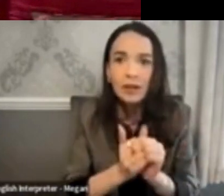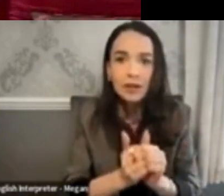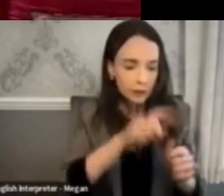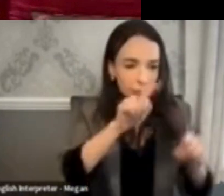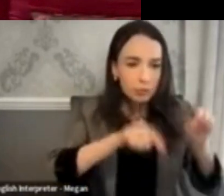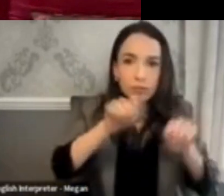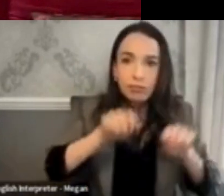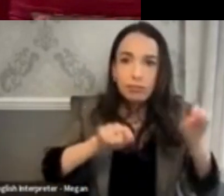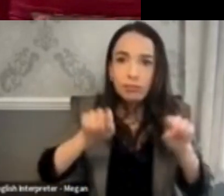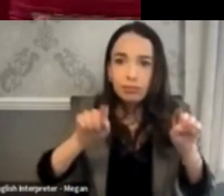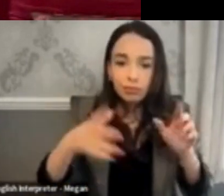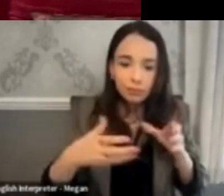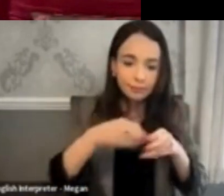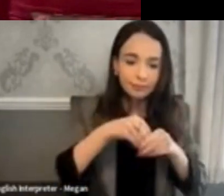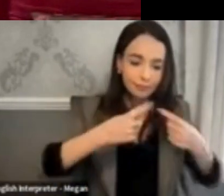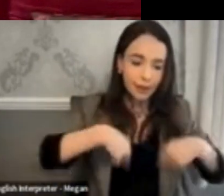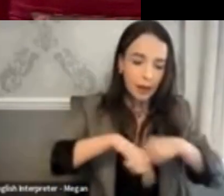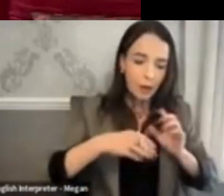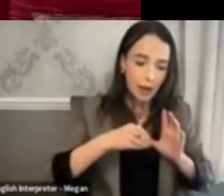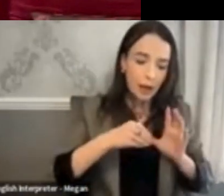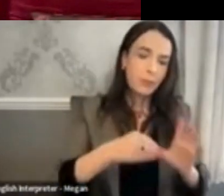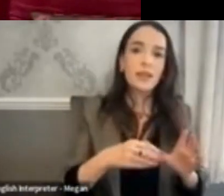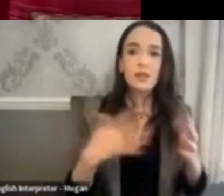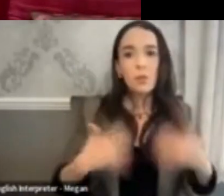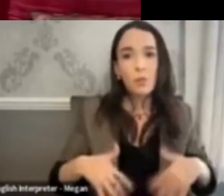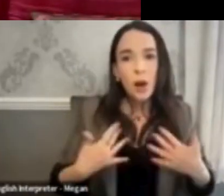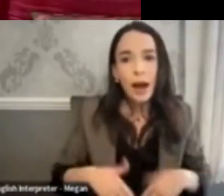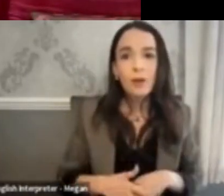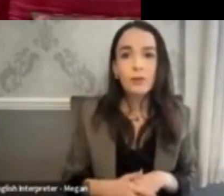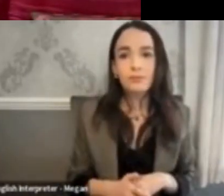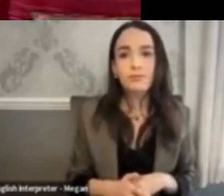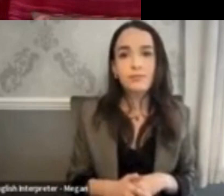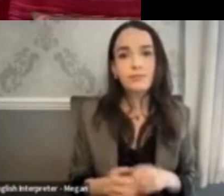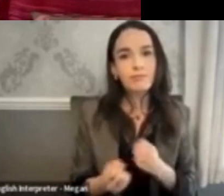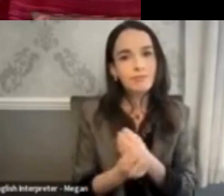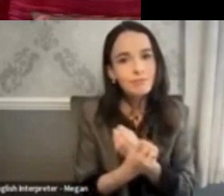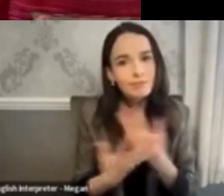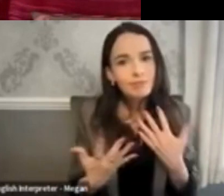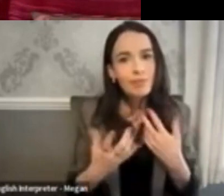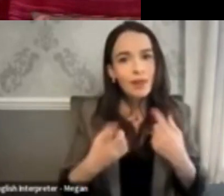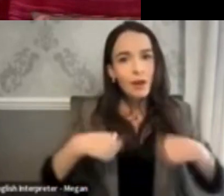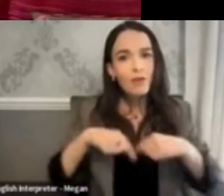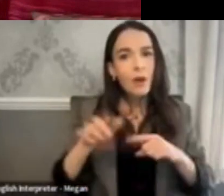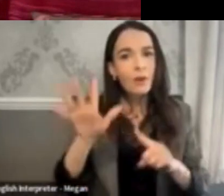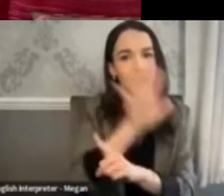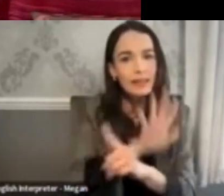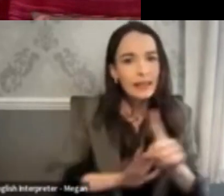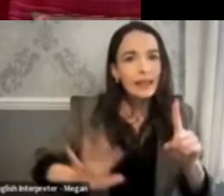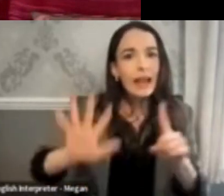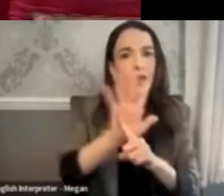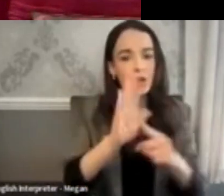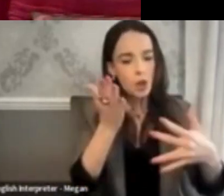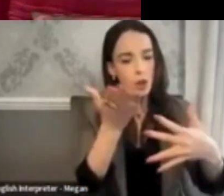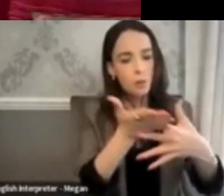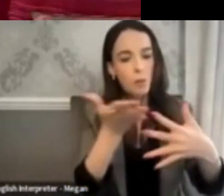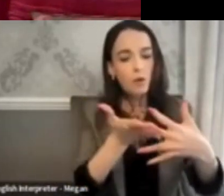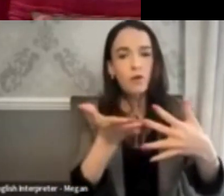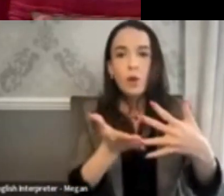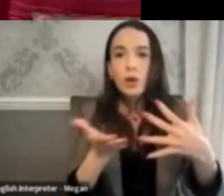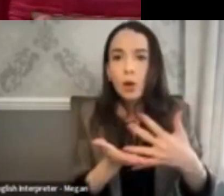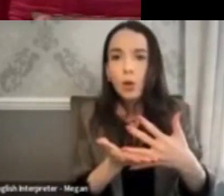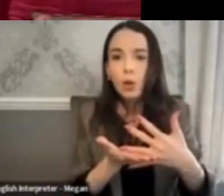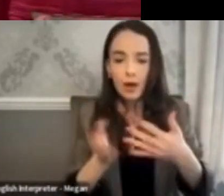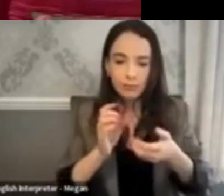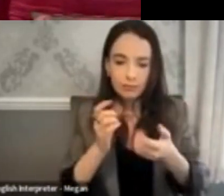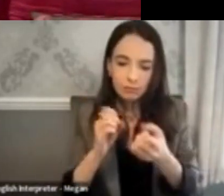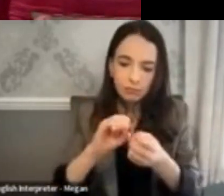this later. So many of our national portfolio organisations and projects that we fund through our National Lottery